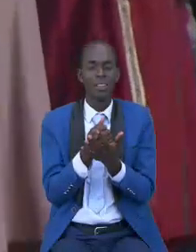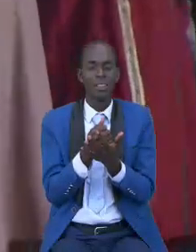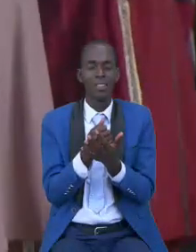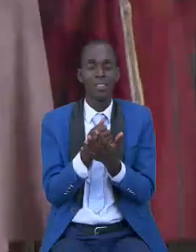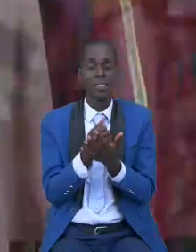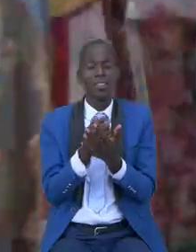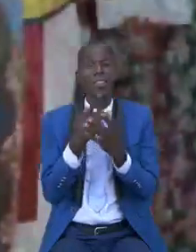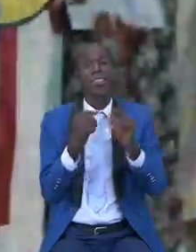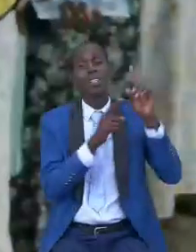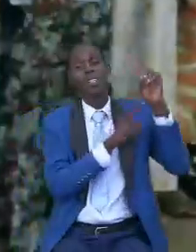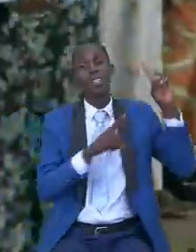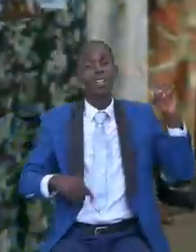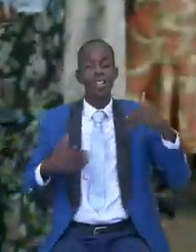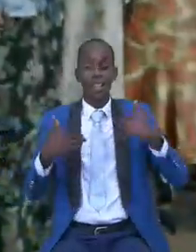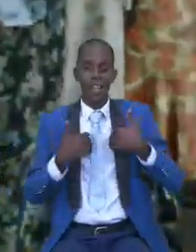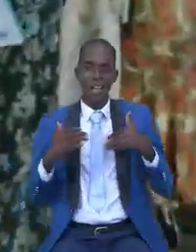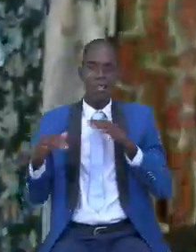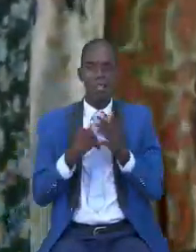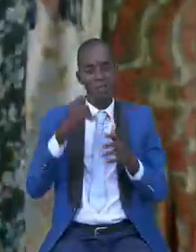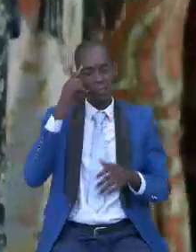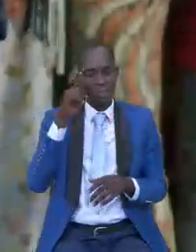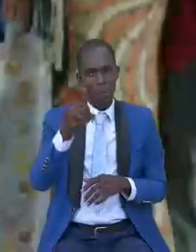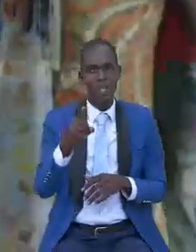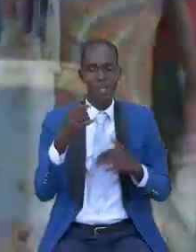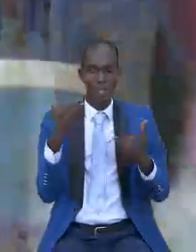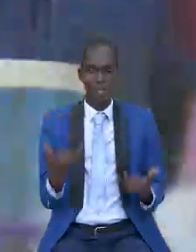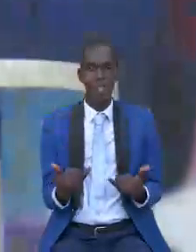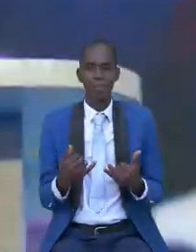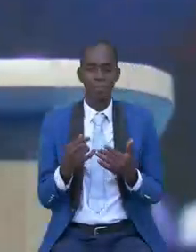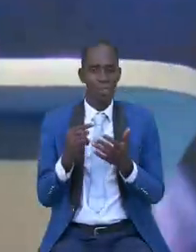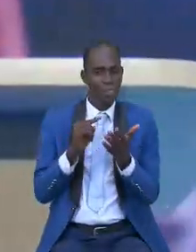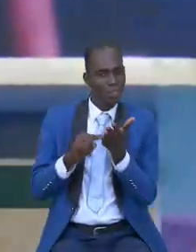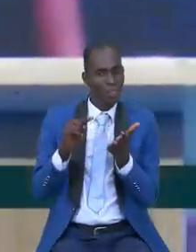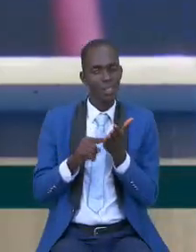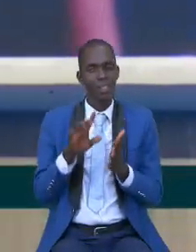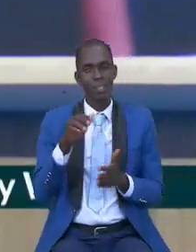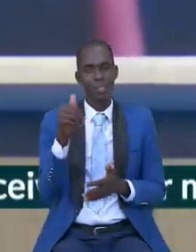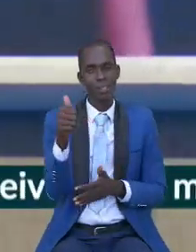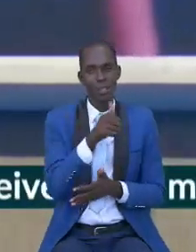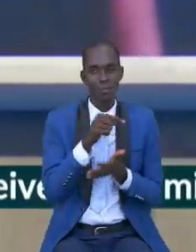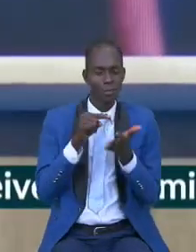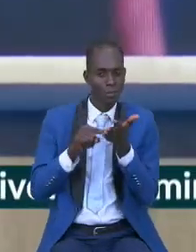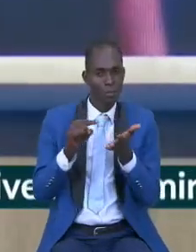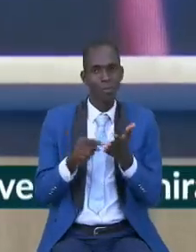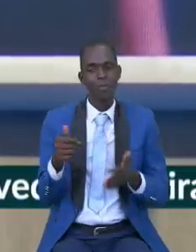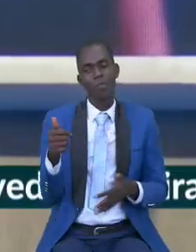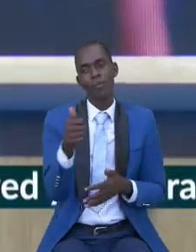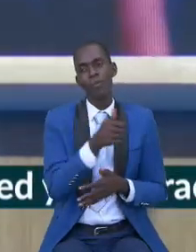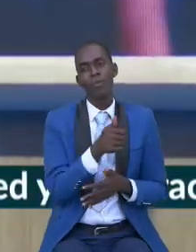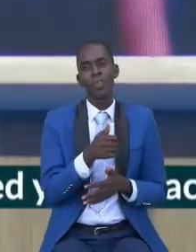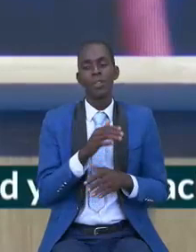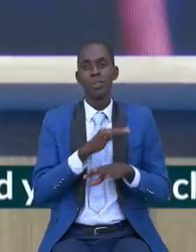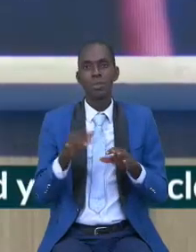The Lord has done it for you right there. Check up yourself. Check up yourself. Don't be a spectator